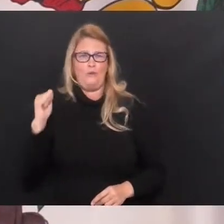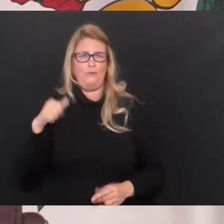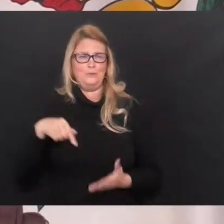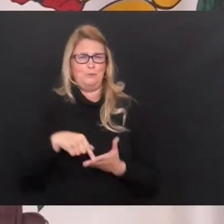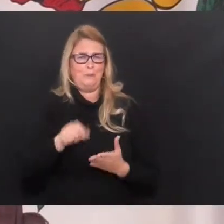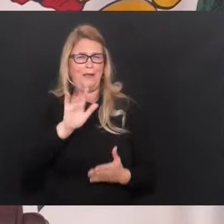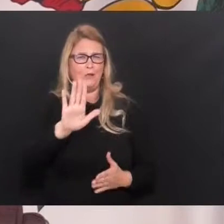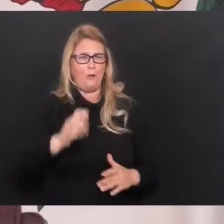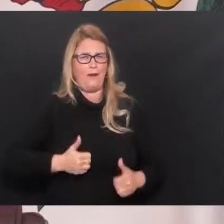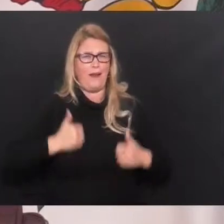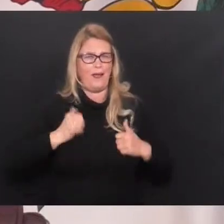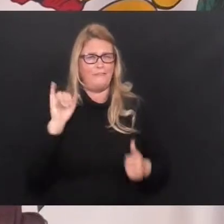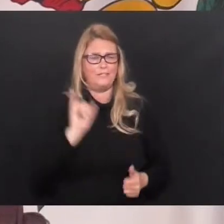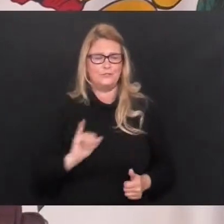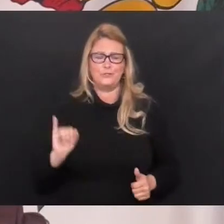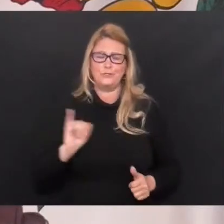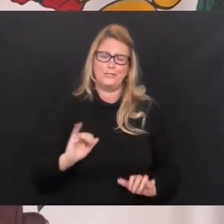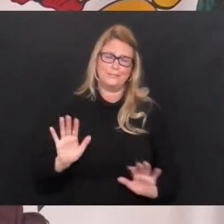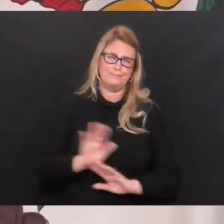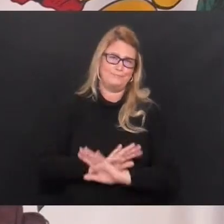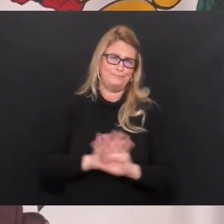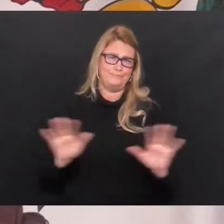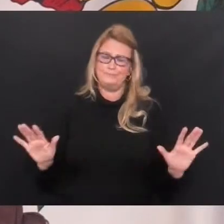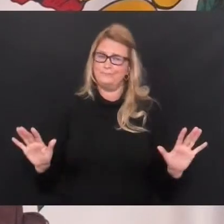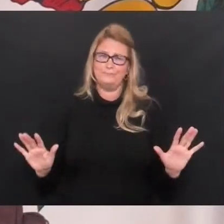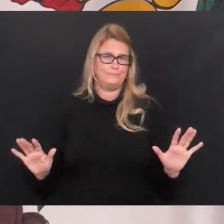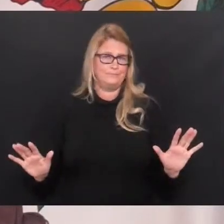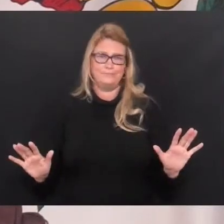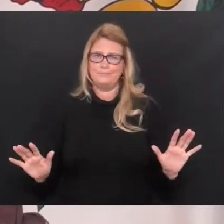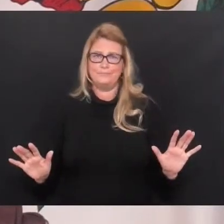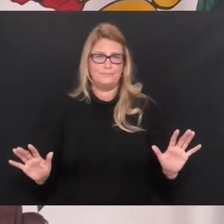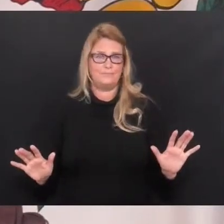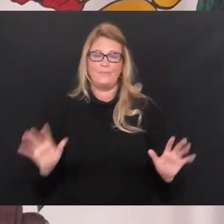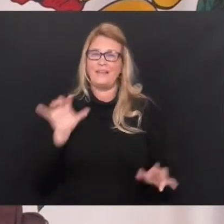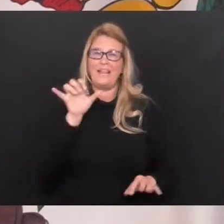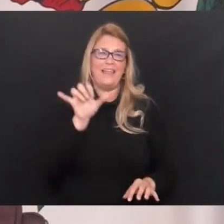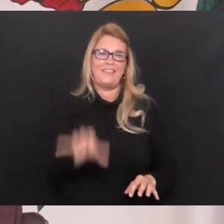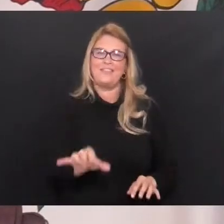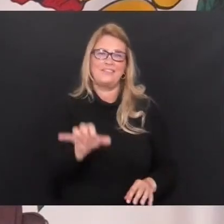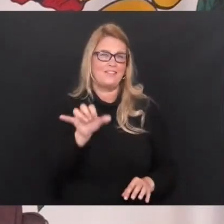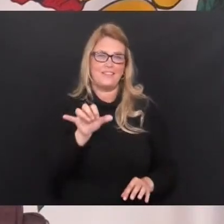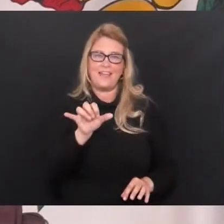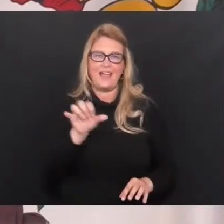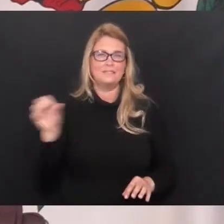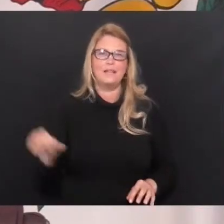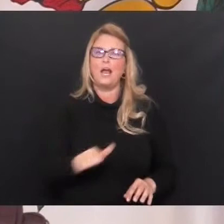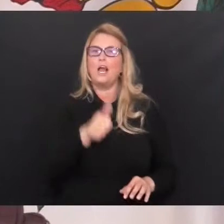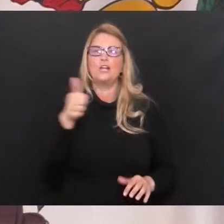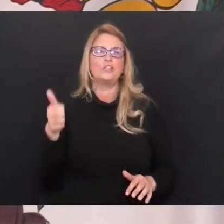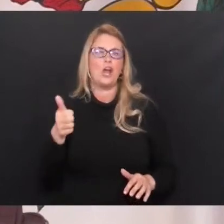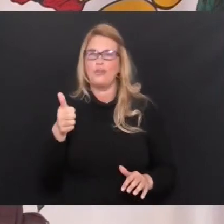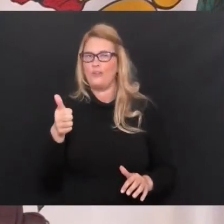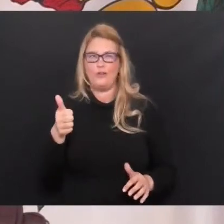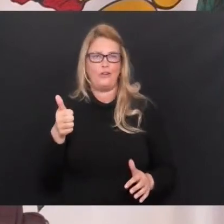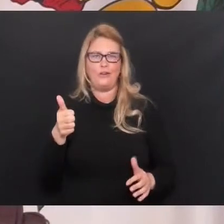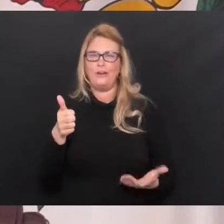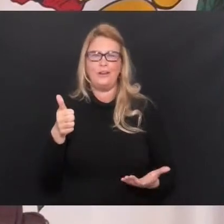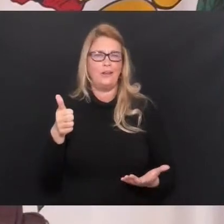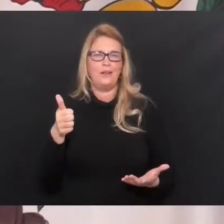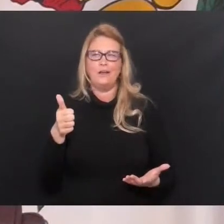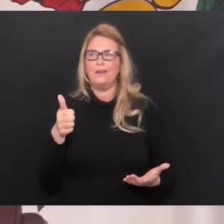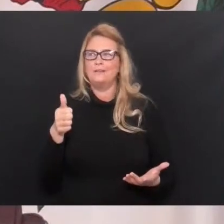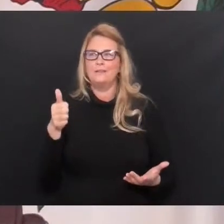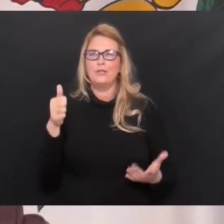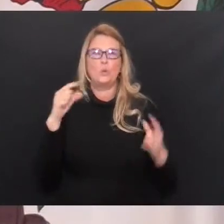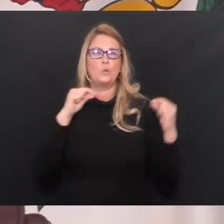are going to go out the window and everything and all this kind of stuff, that is just another step that